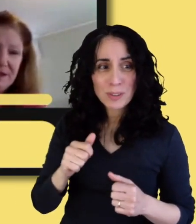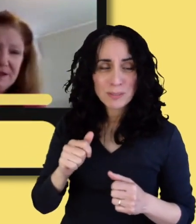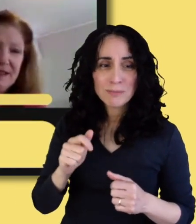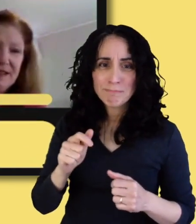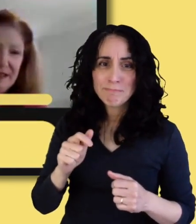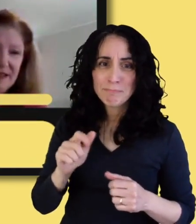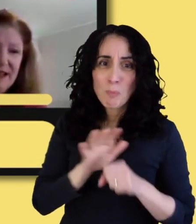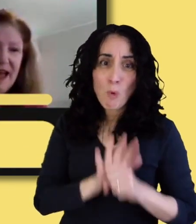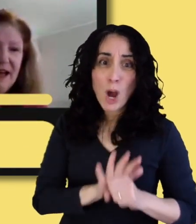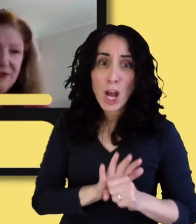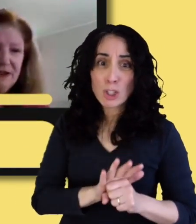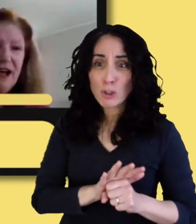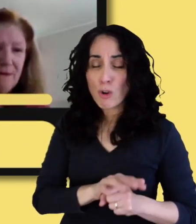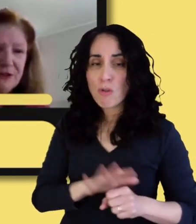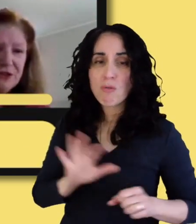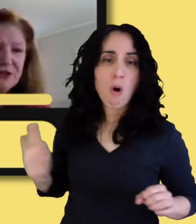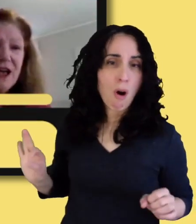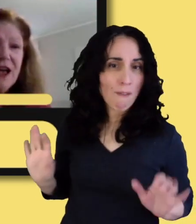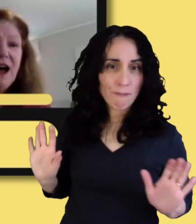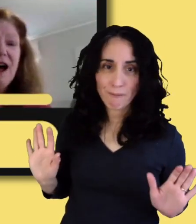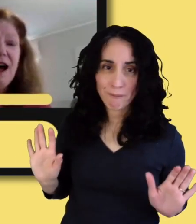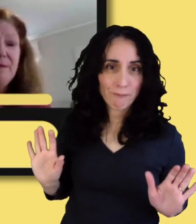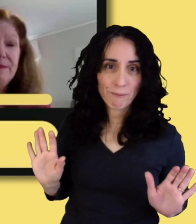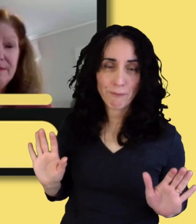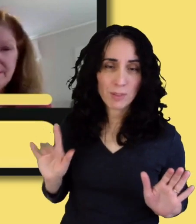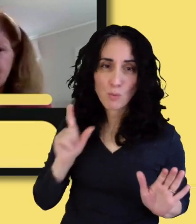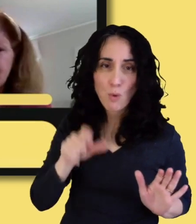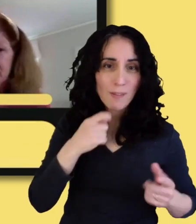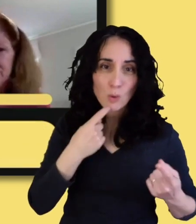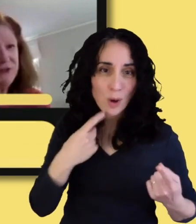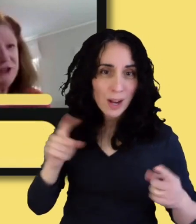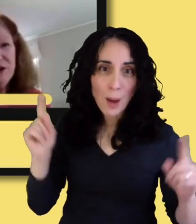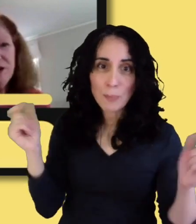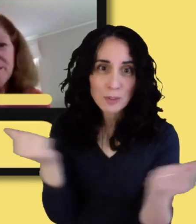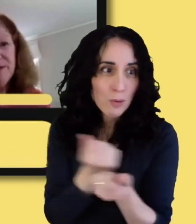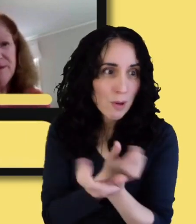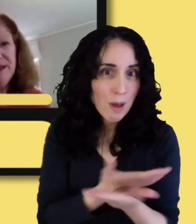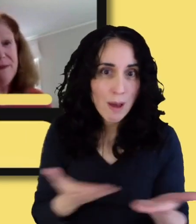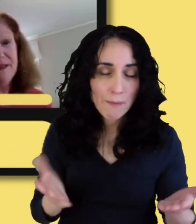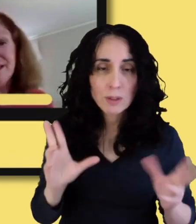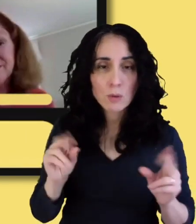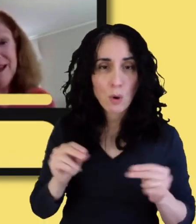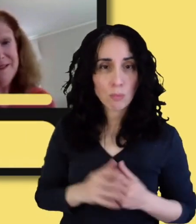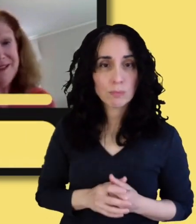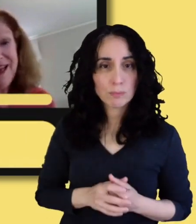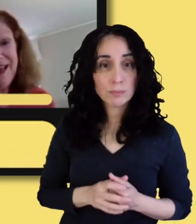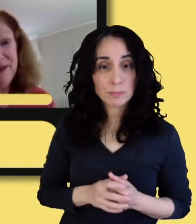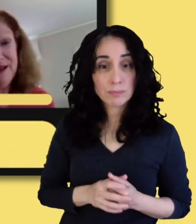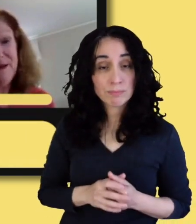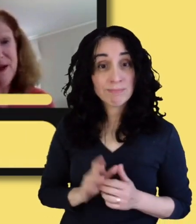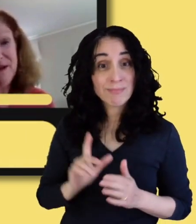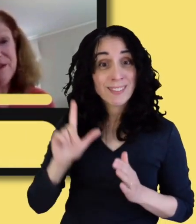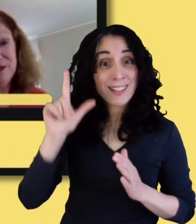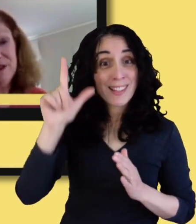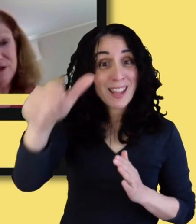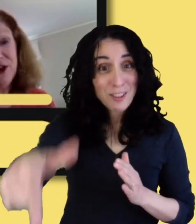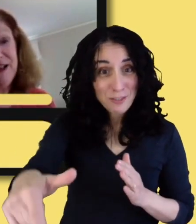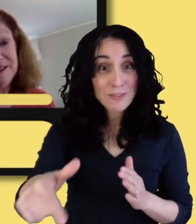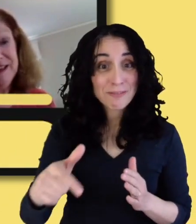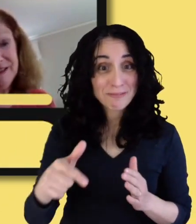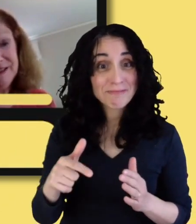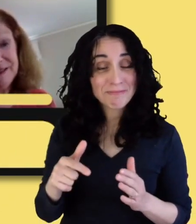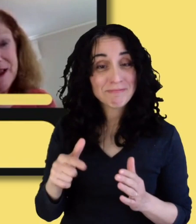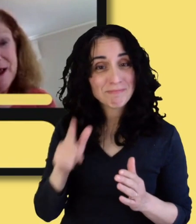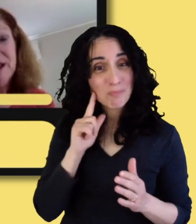off the parents to think that they have to accomplish. Um, just know that we will meet them on the other end and pick up wherever their